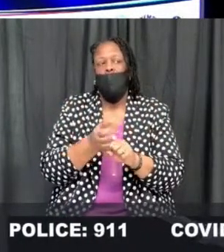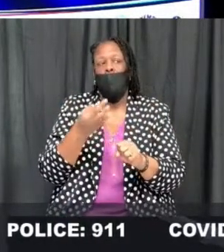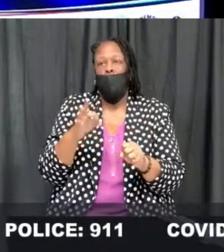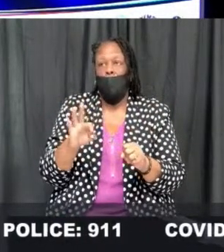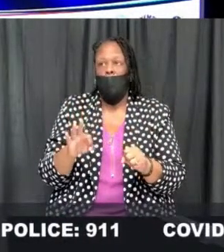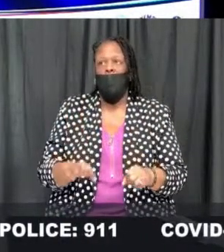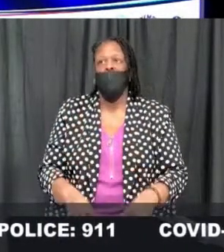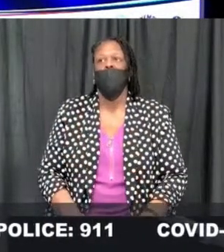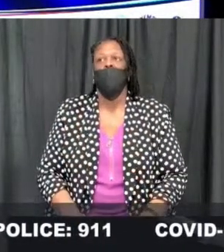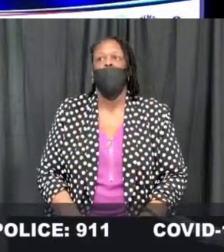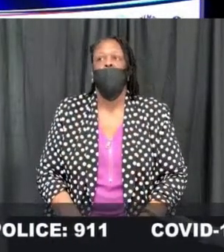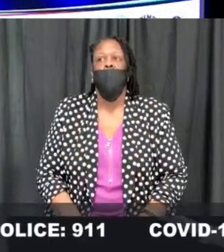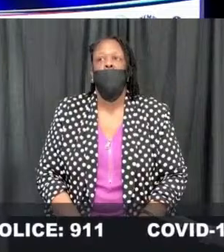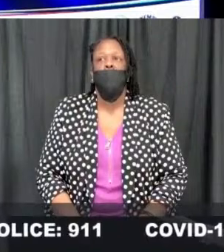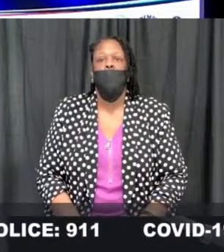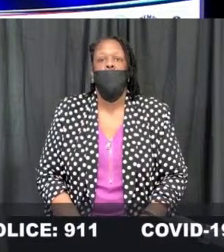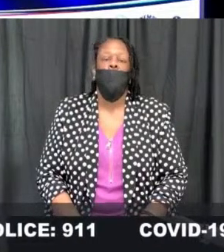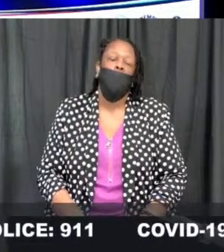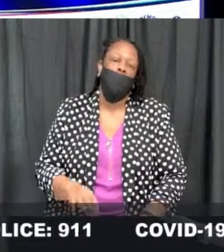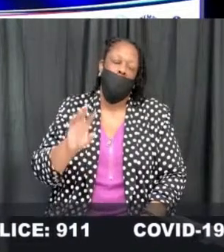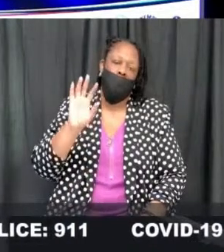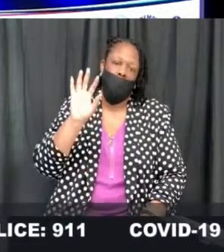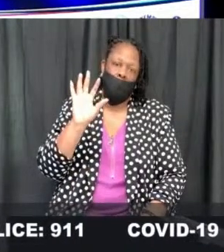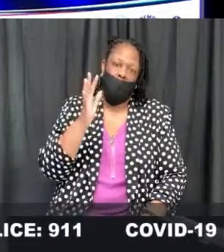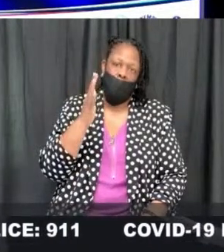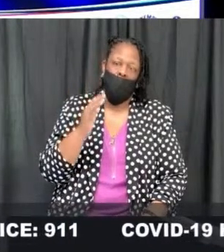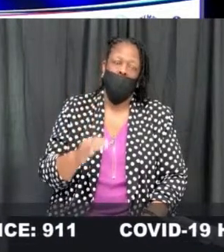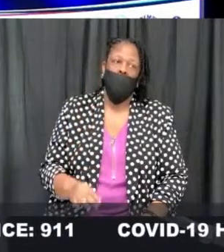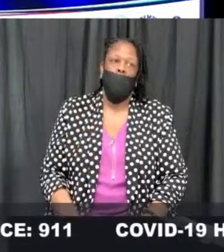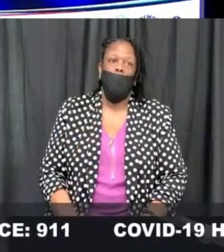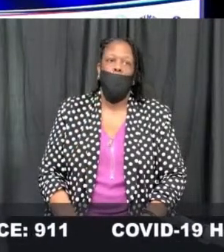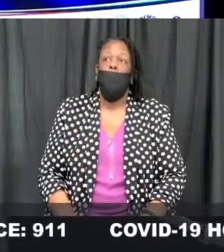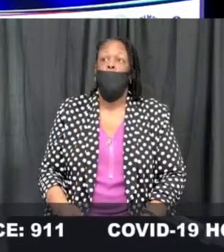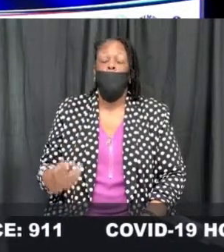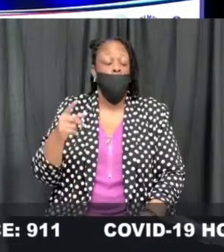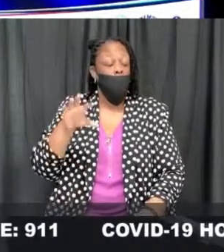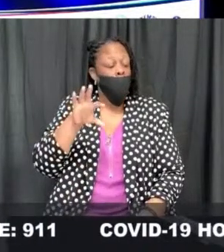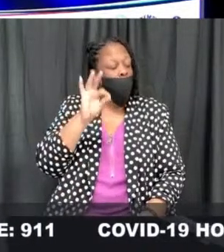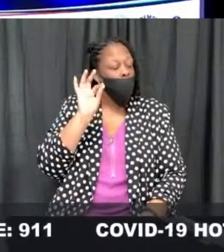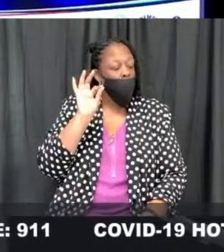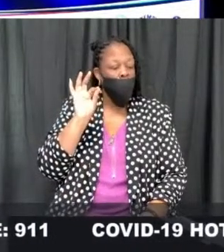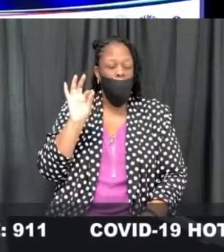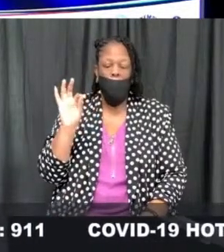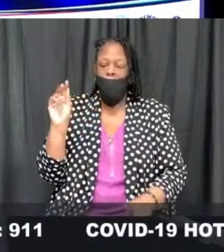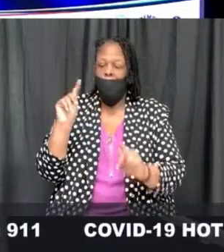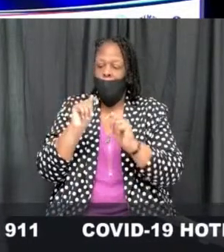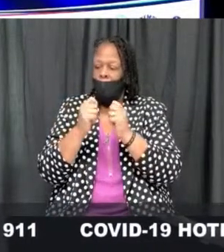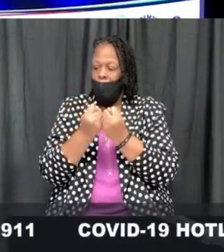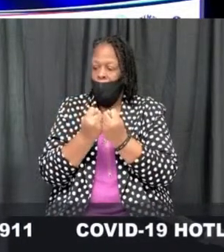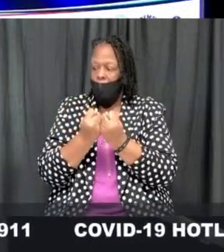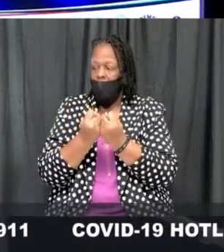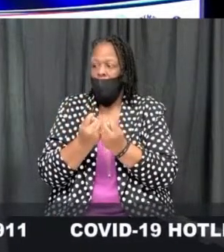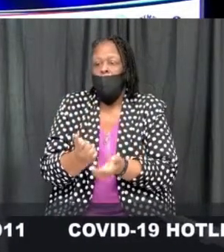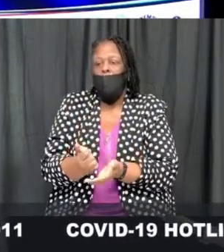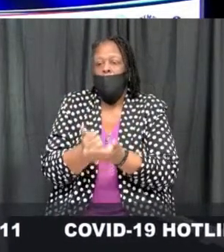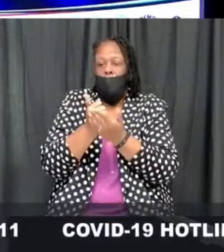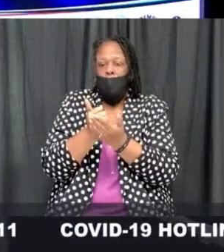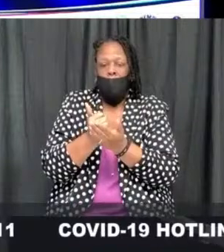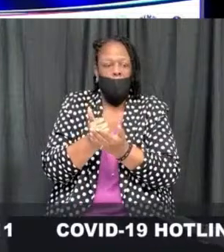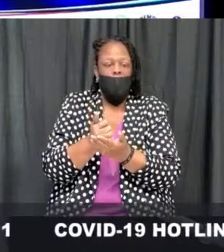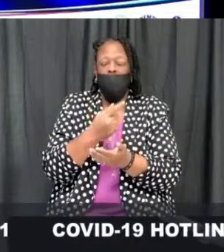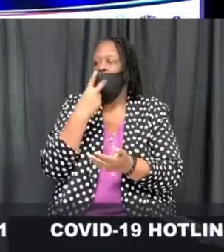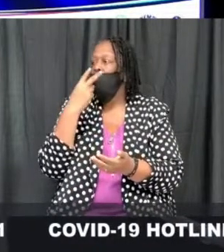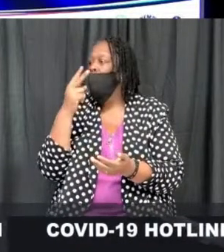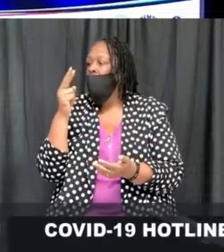5. To identify compliance teams to assist in its operations. And 6.